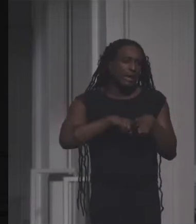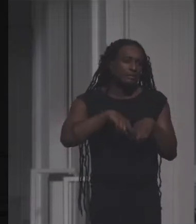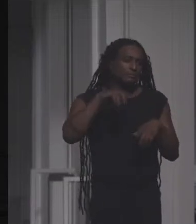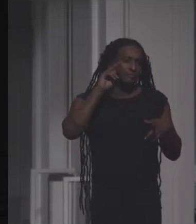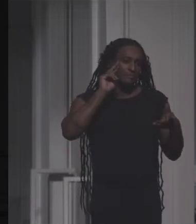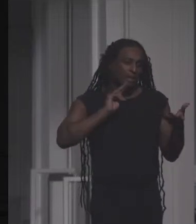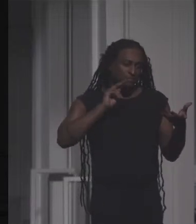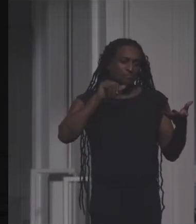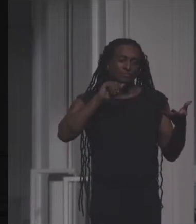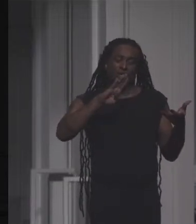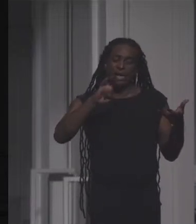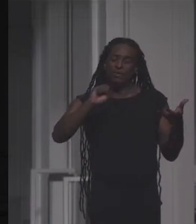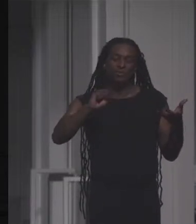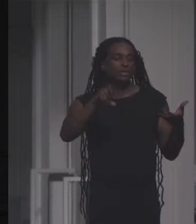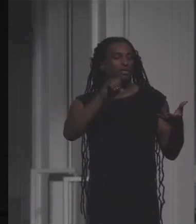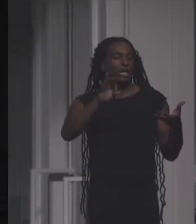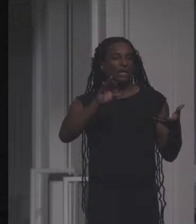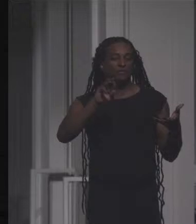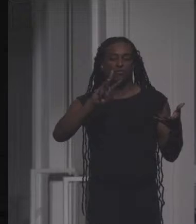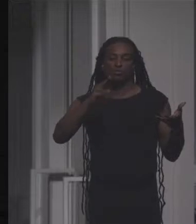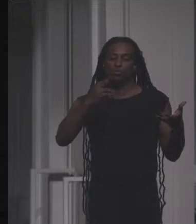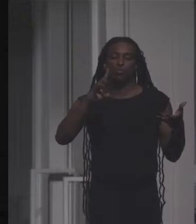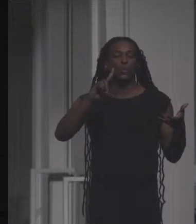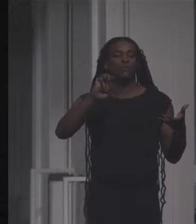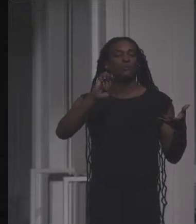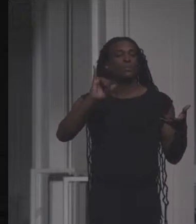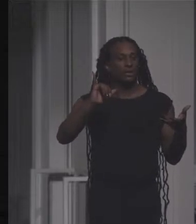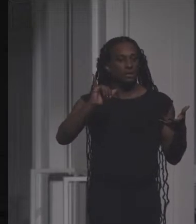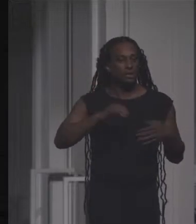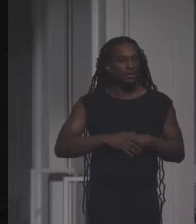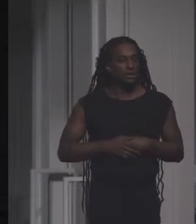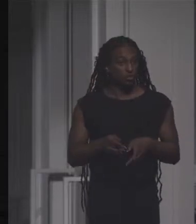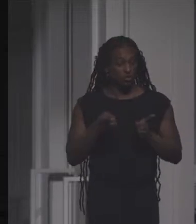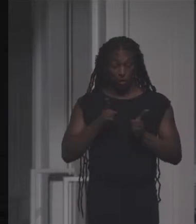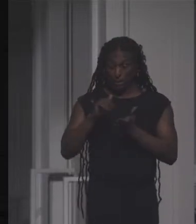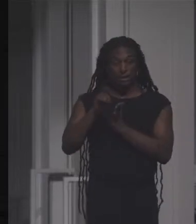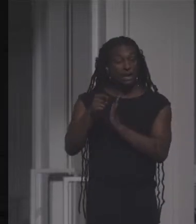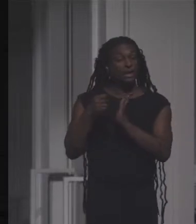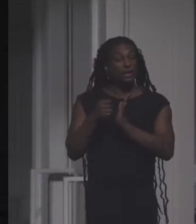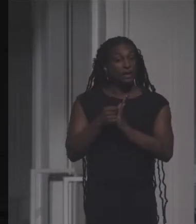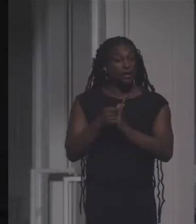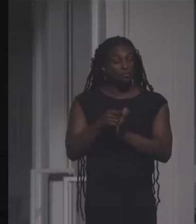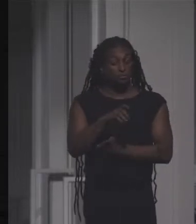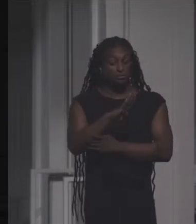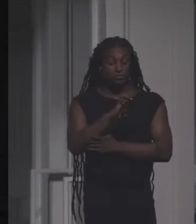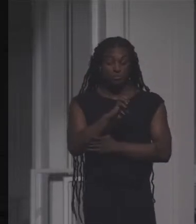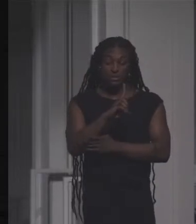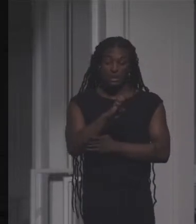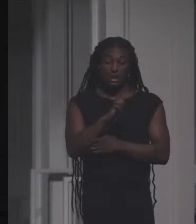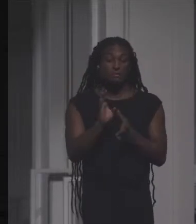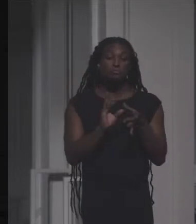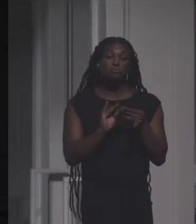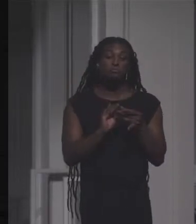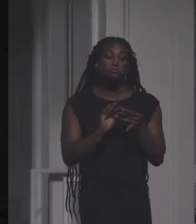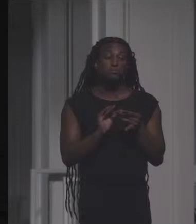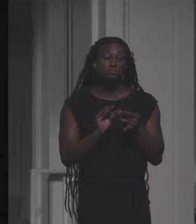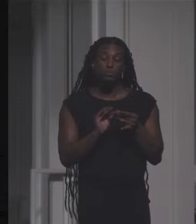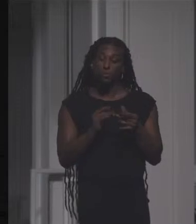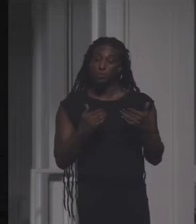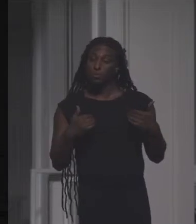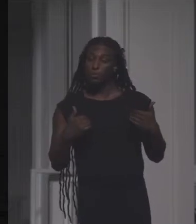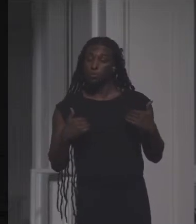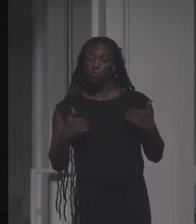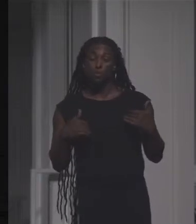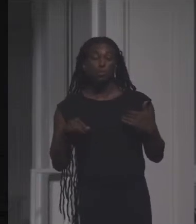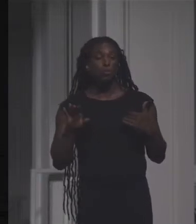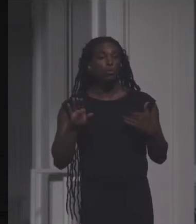Whitby. And during her time as abbess, Bede tells us her wisdom